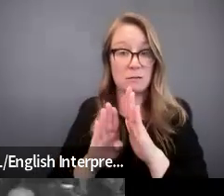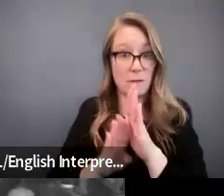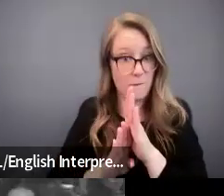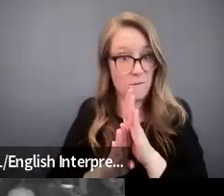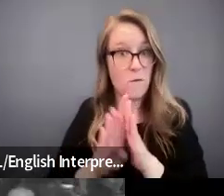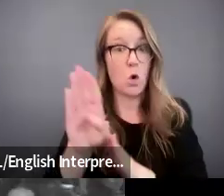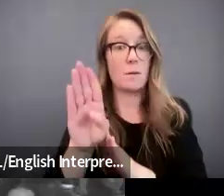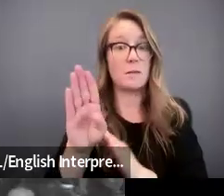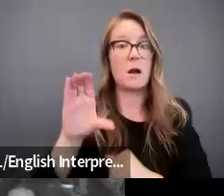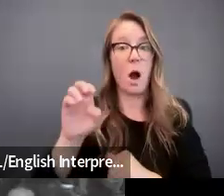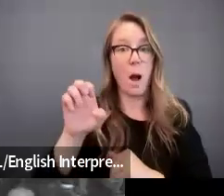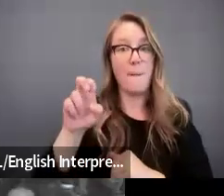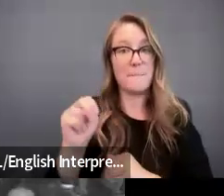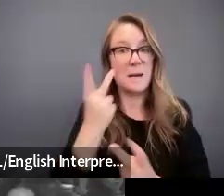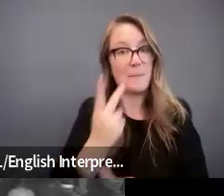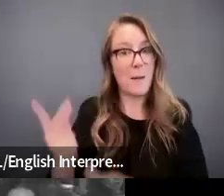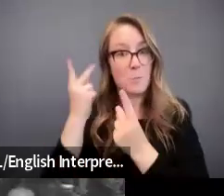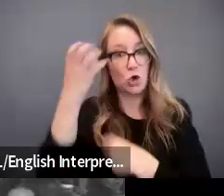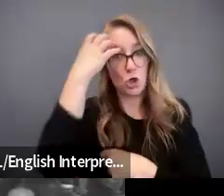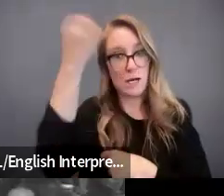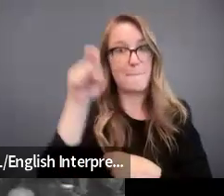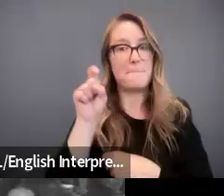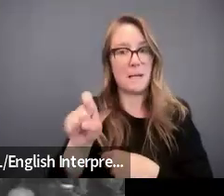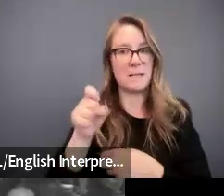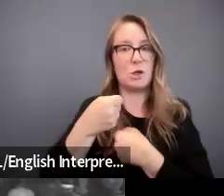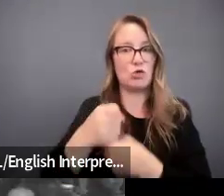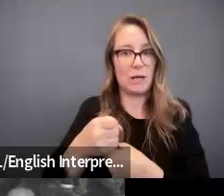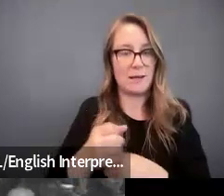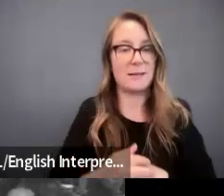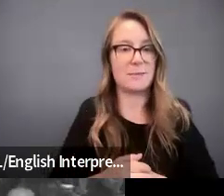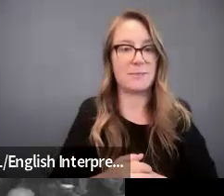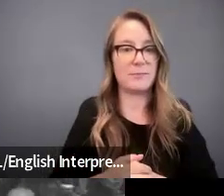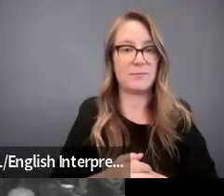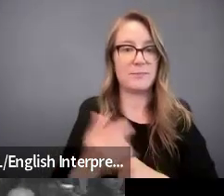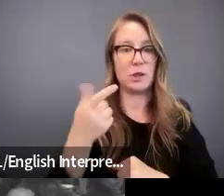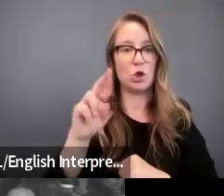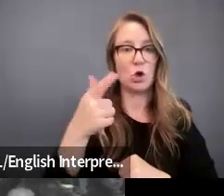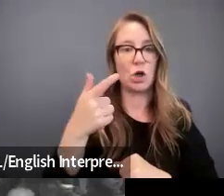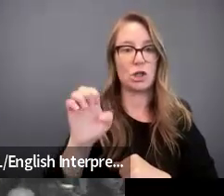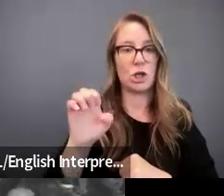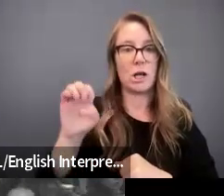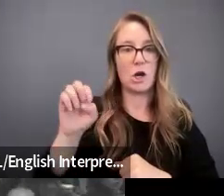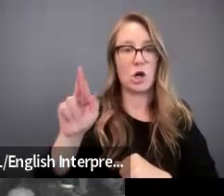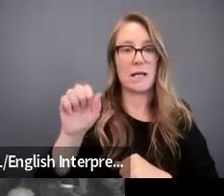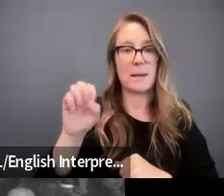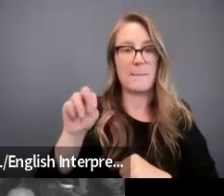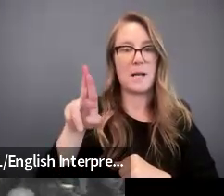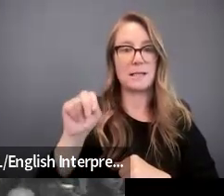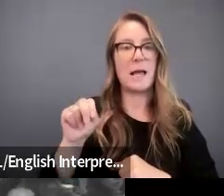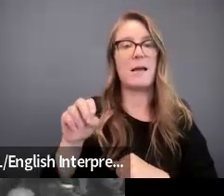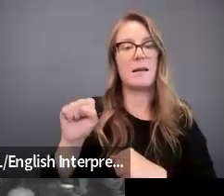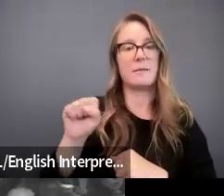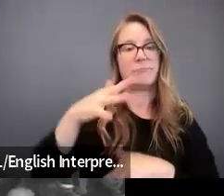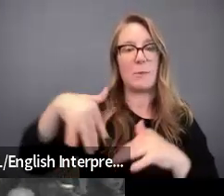be formed, common memory must be created, by George Erasmus, an Aboriginal leader from